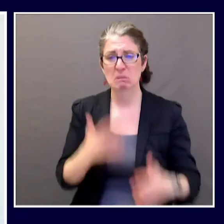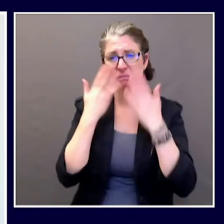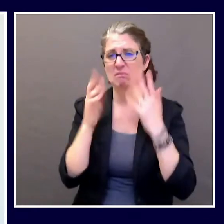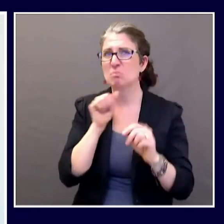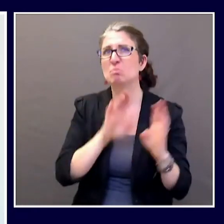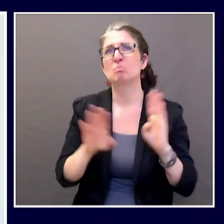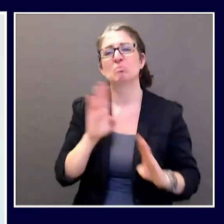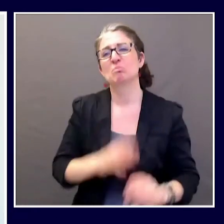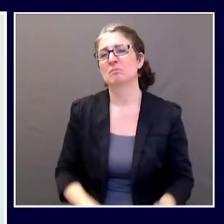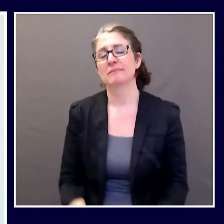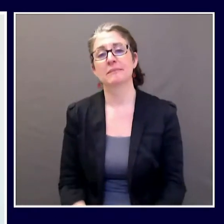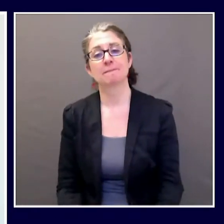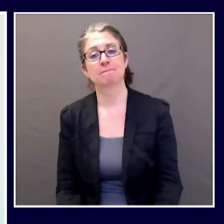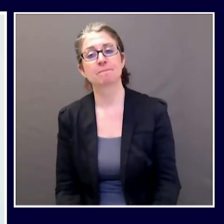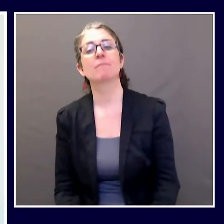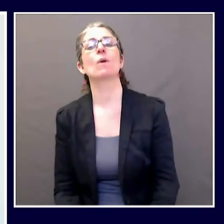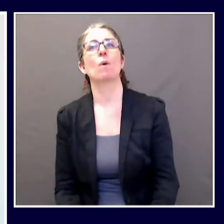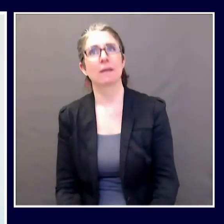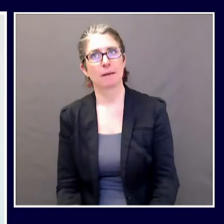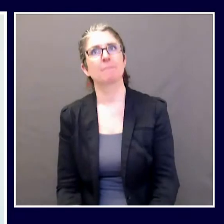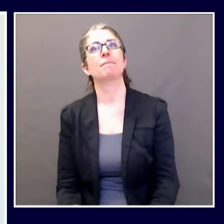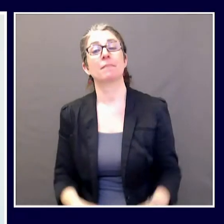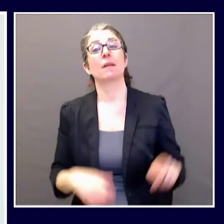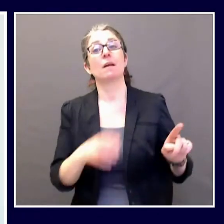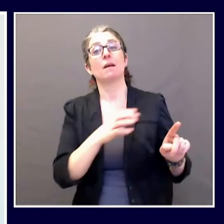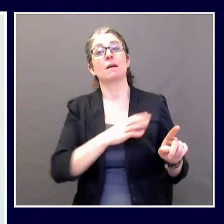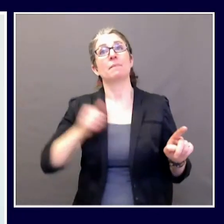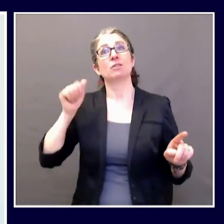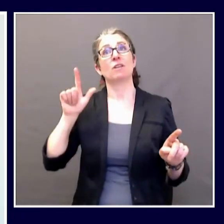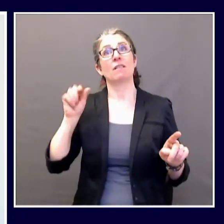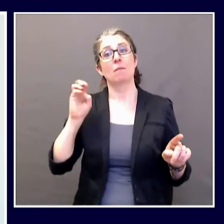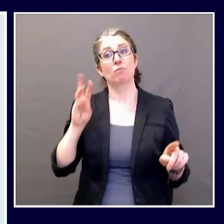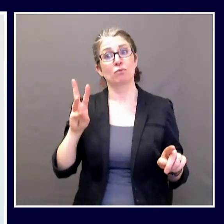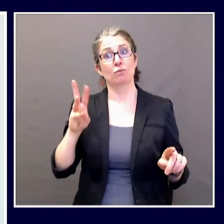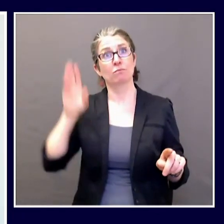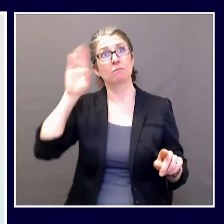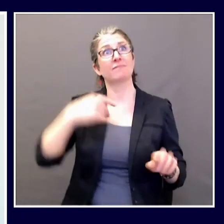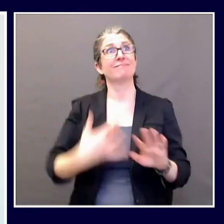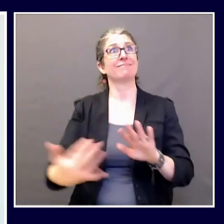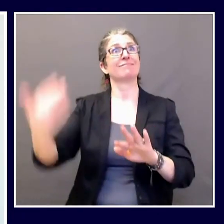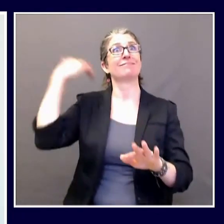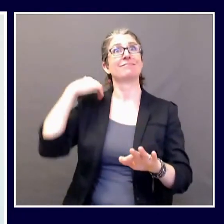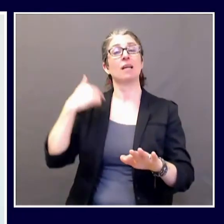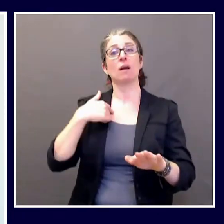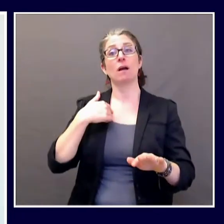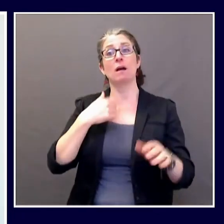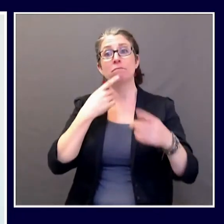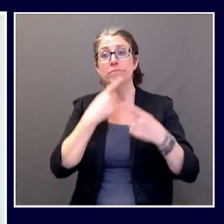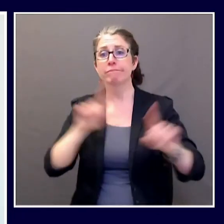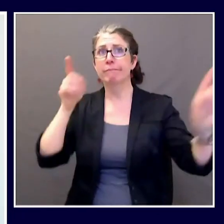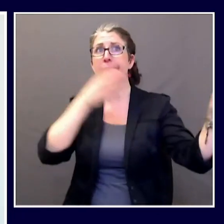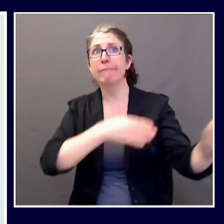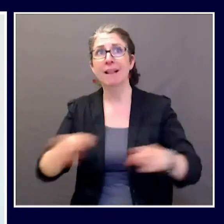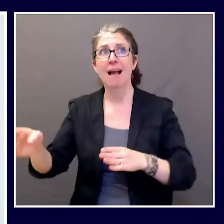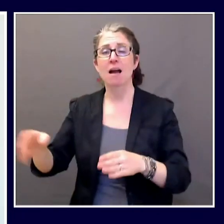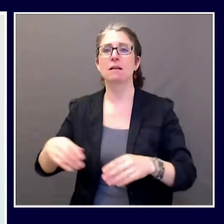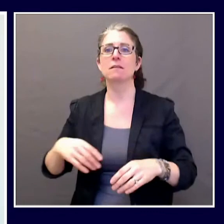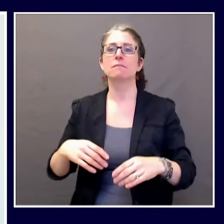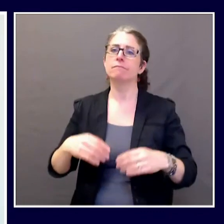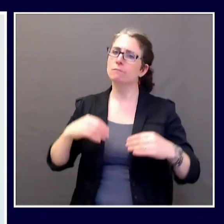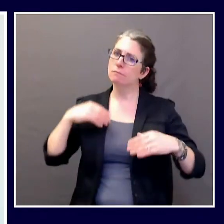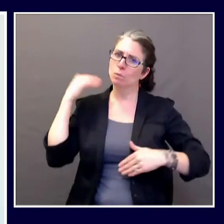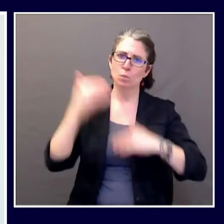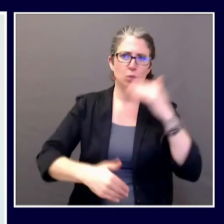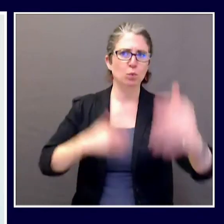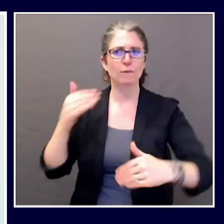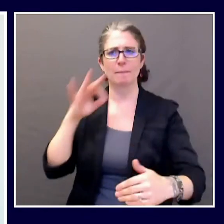our Moving Maine Forward plan, that we're updating those COVID-19 prevention checklists. And those updated checklists will include